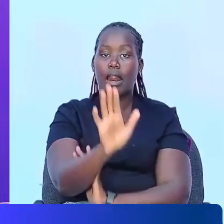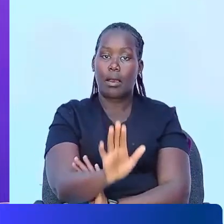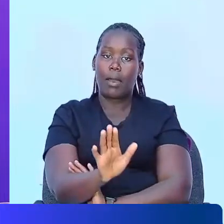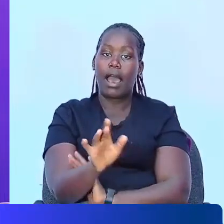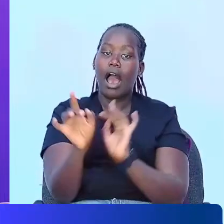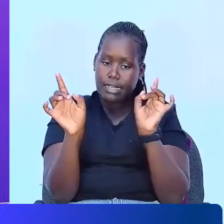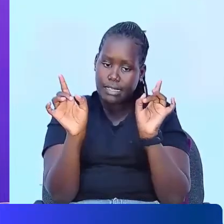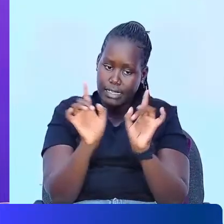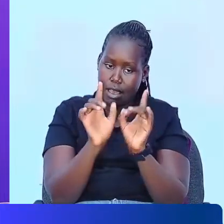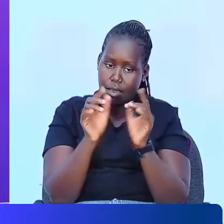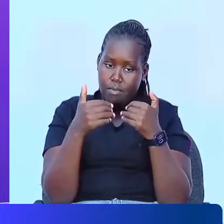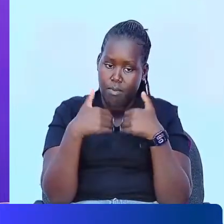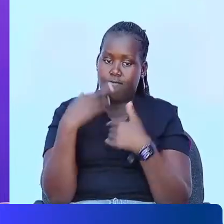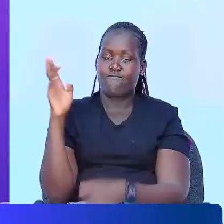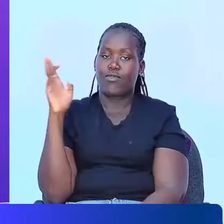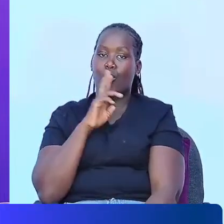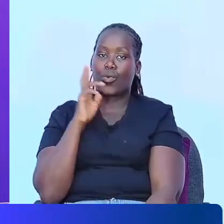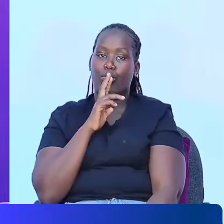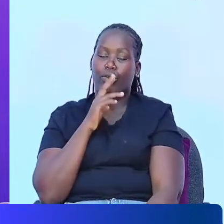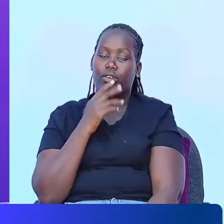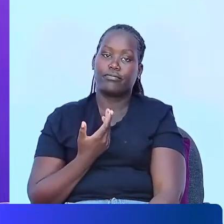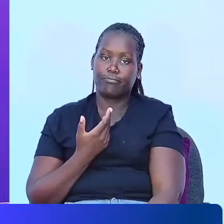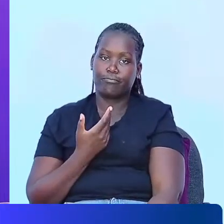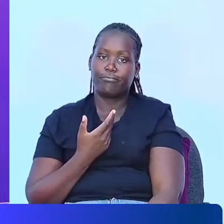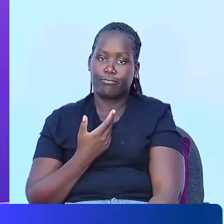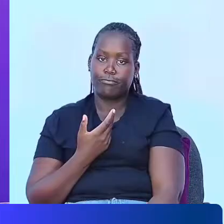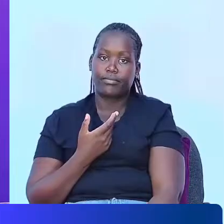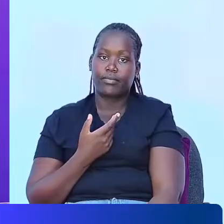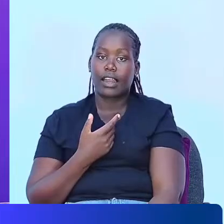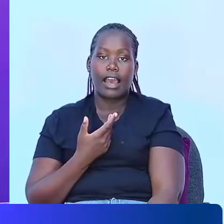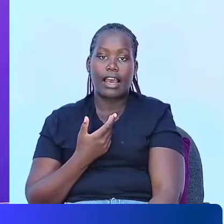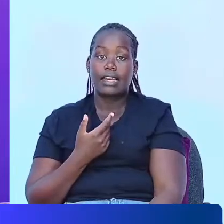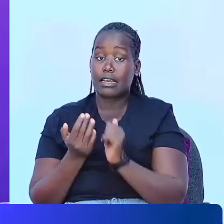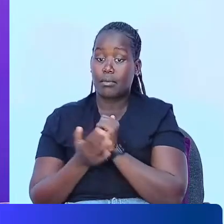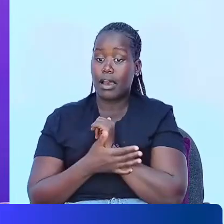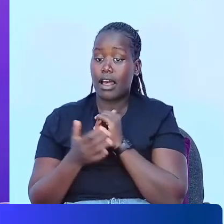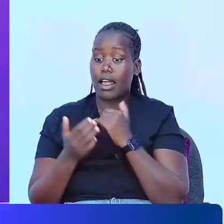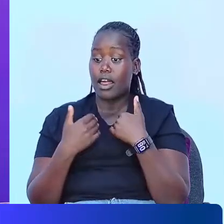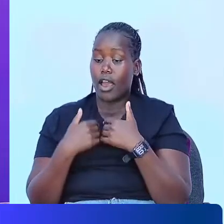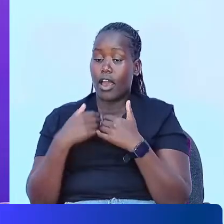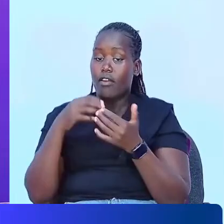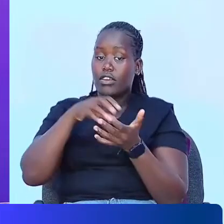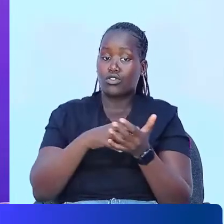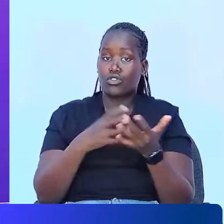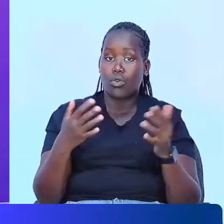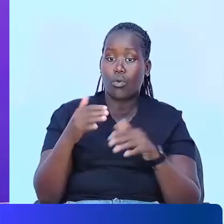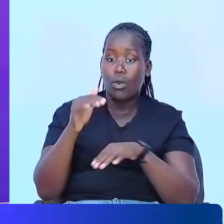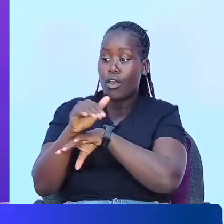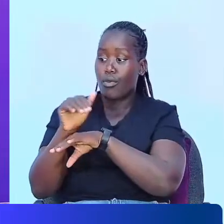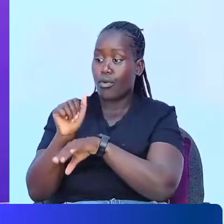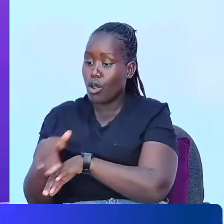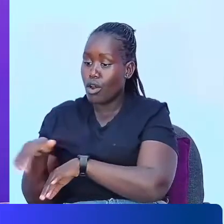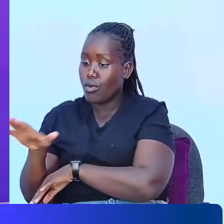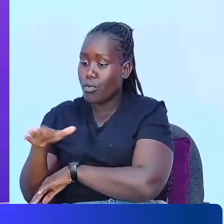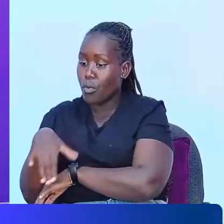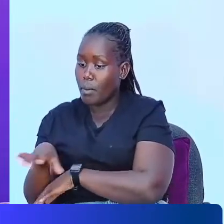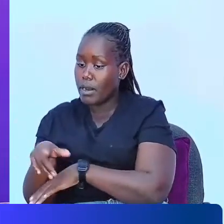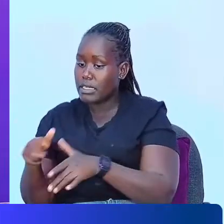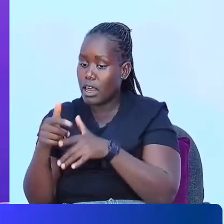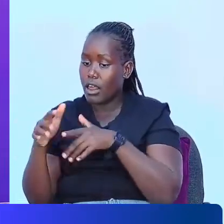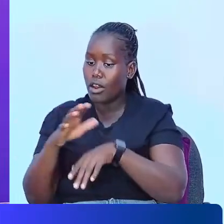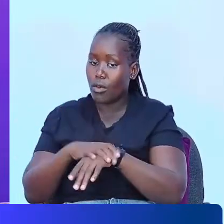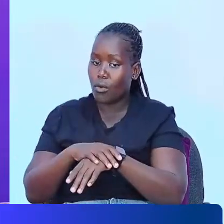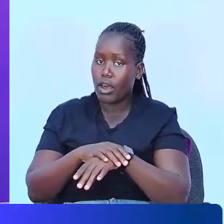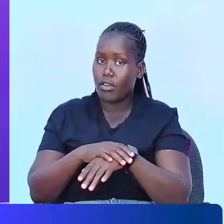equally at exposed. risk. It's very unfortunate. We have had situations where you are called to a place, you go and find a line which